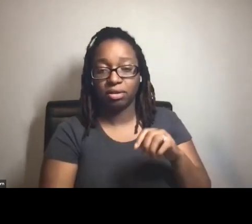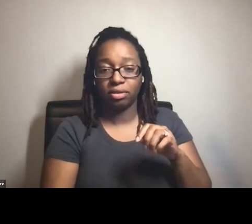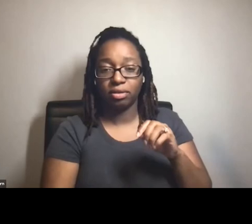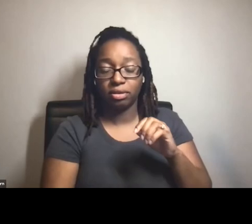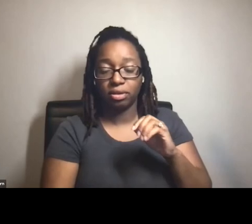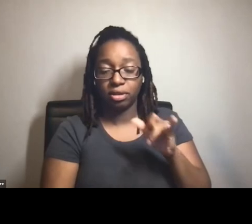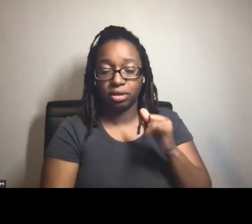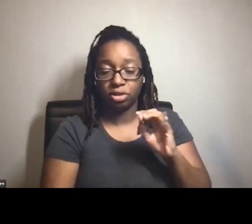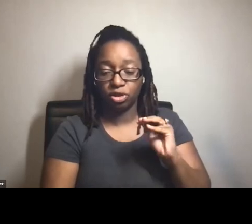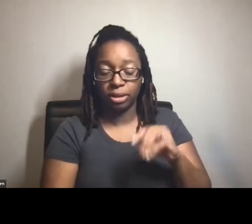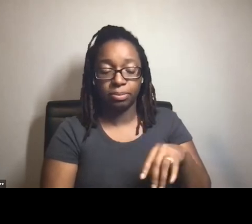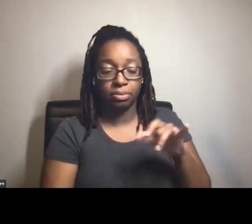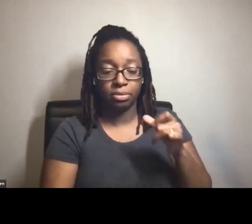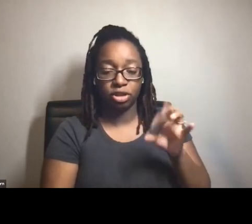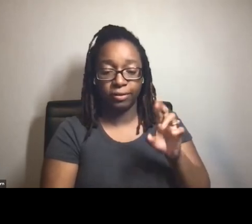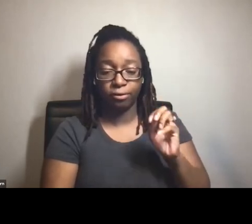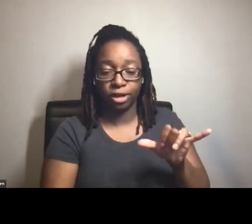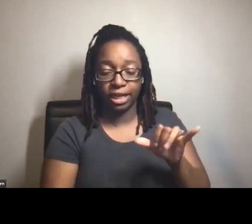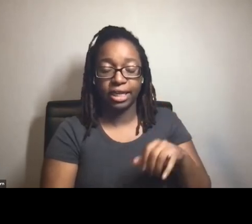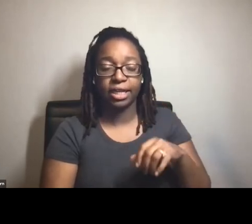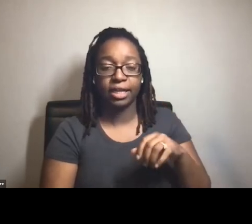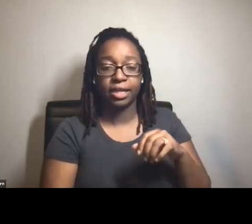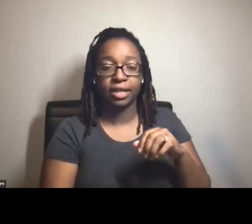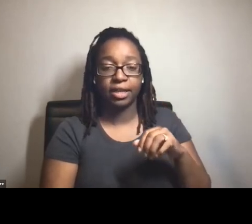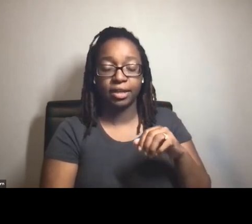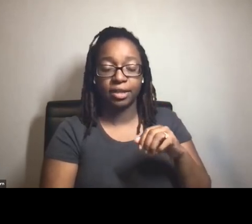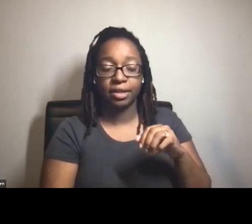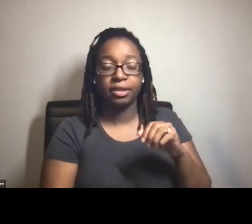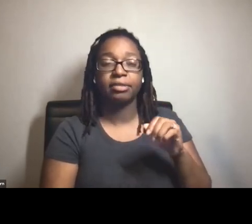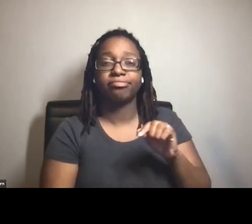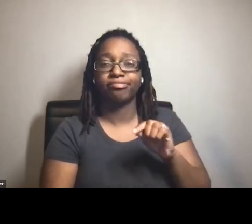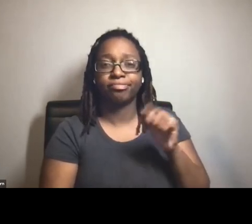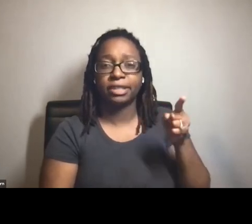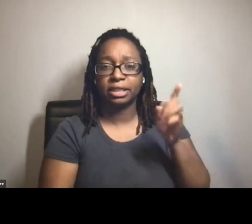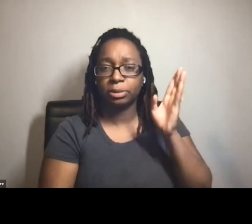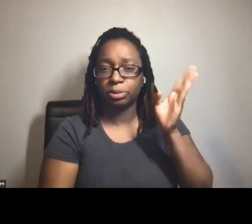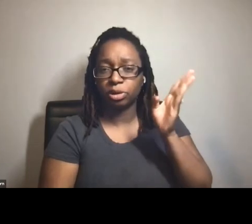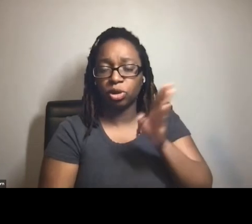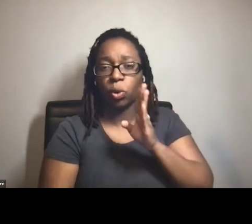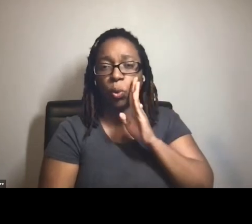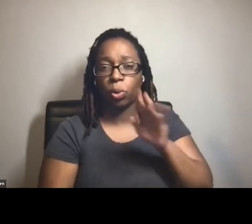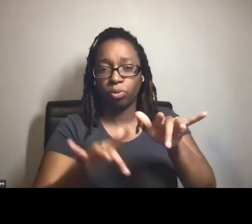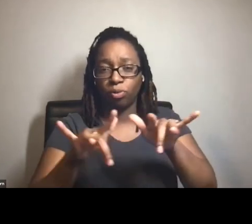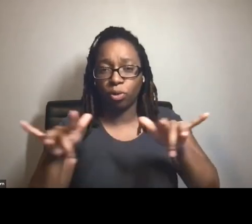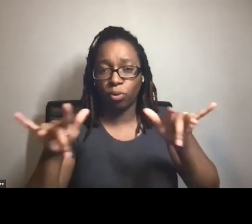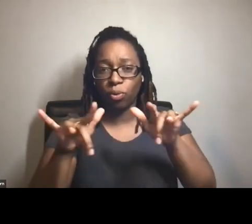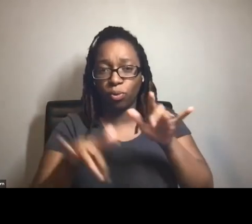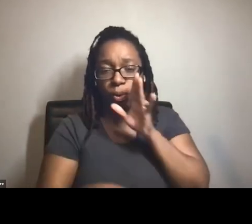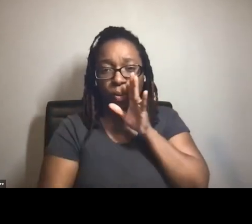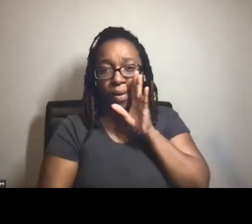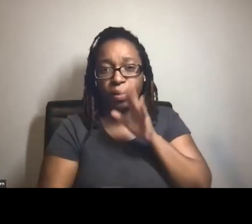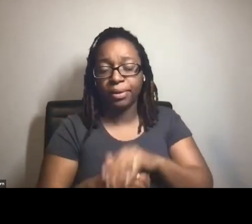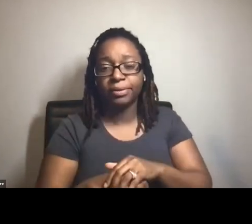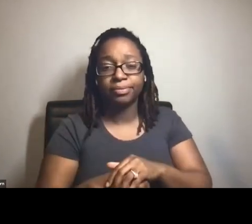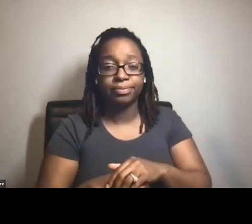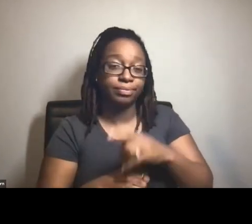Jeffrey Blum, and Jeremy Cooperstock. And this presentation will be a recorded one. Can I ask